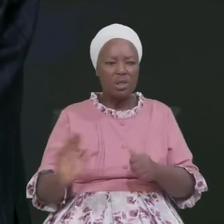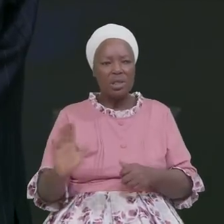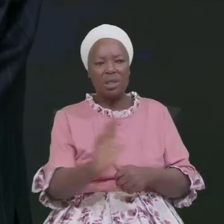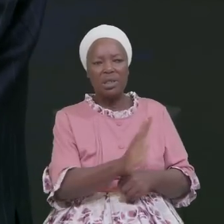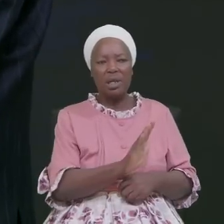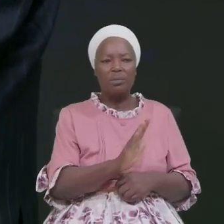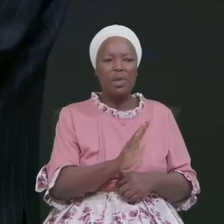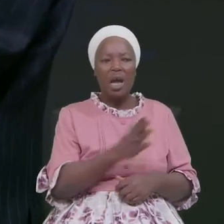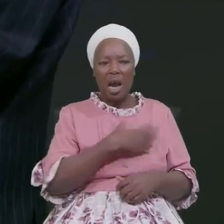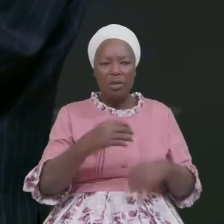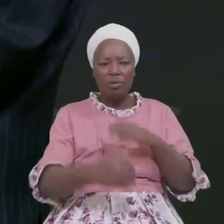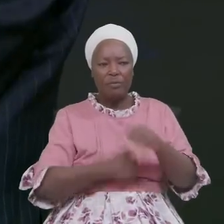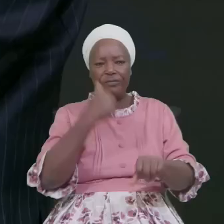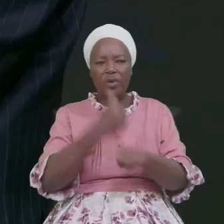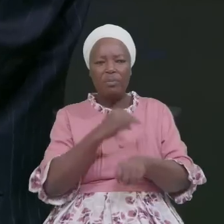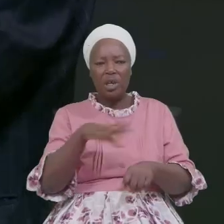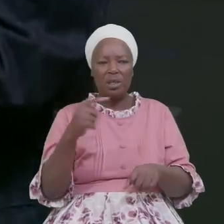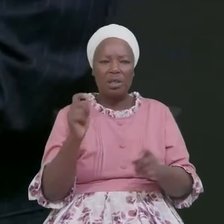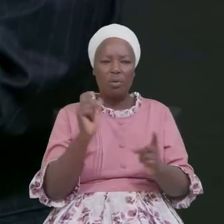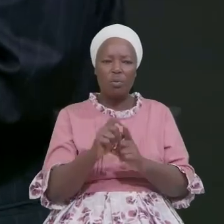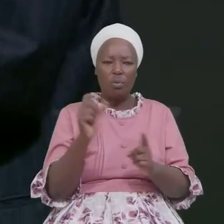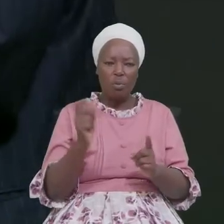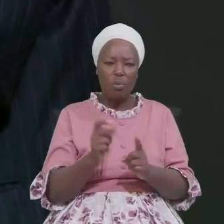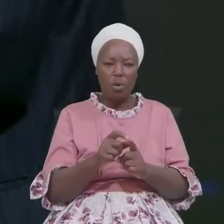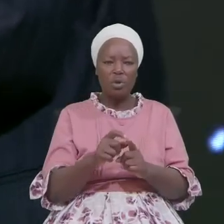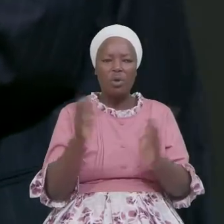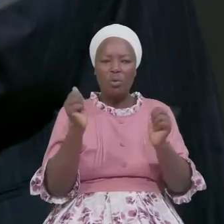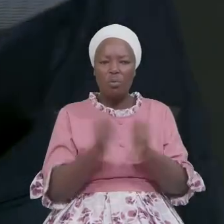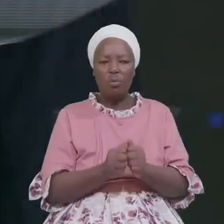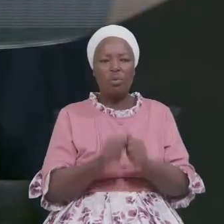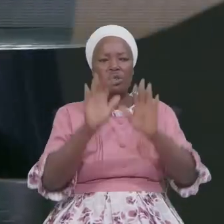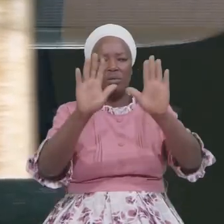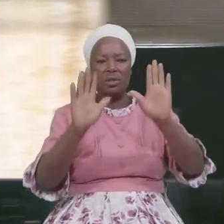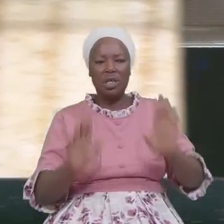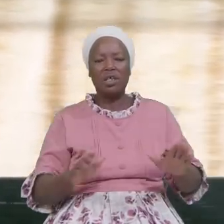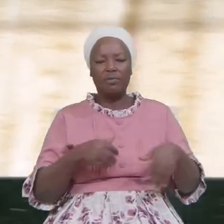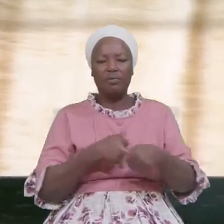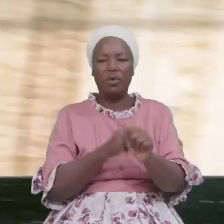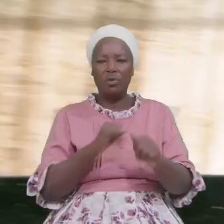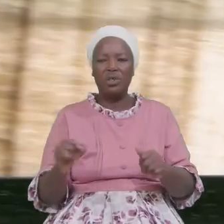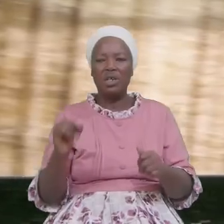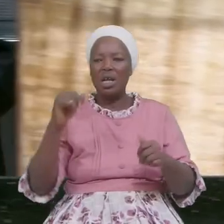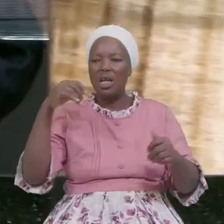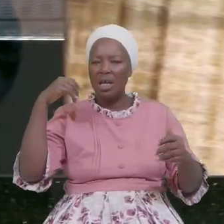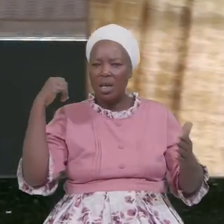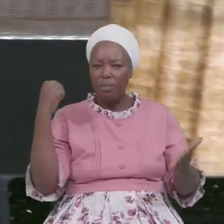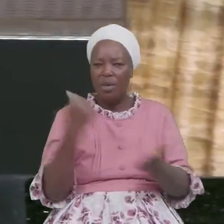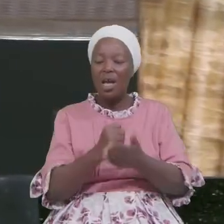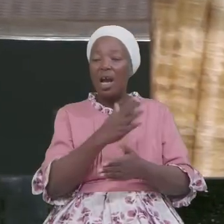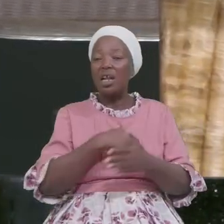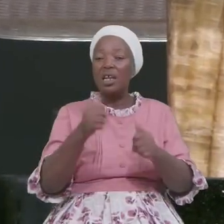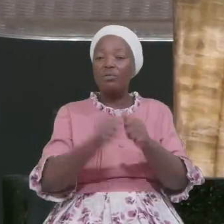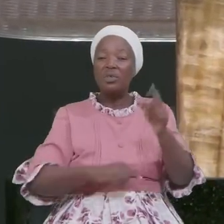them and confirming the word or signs following. And somebody